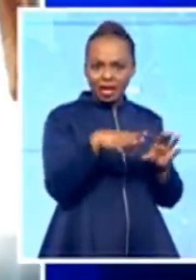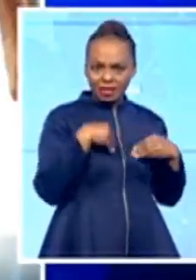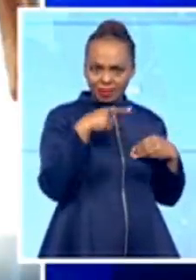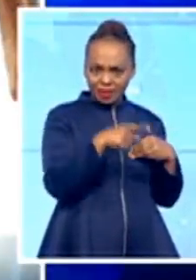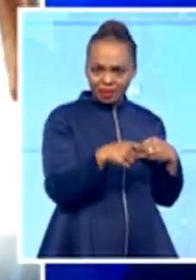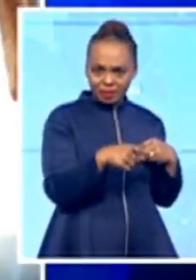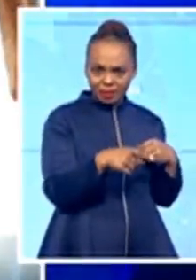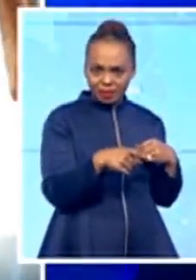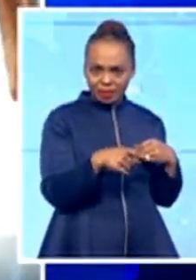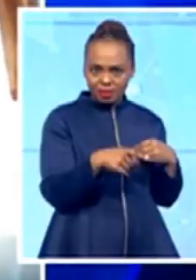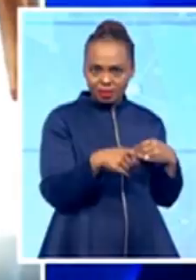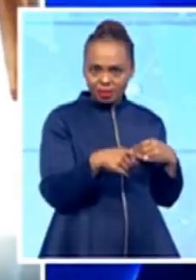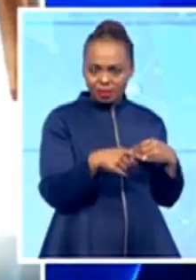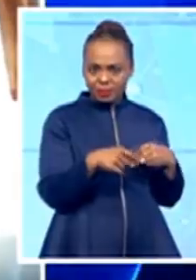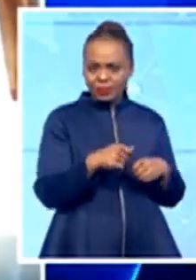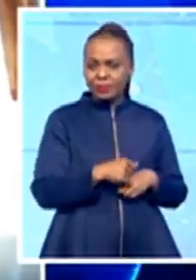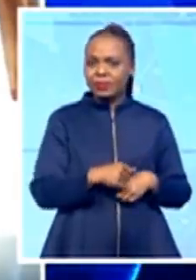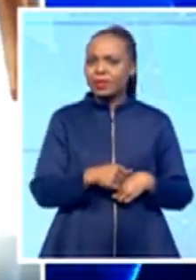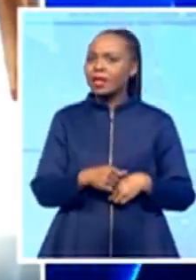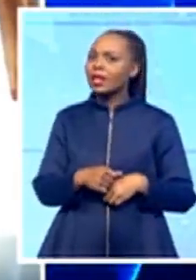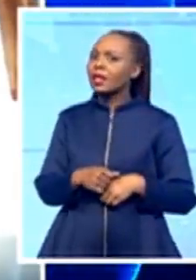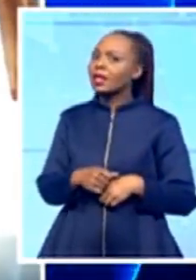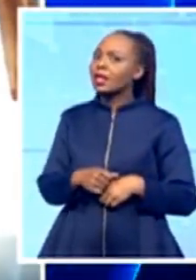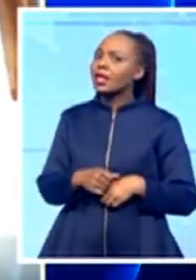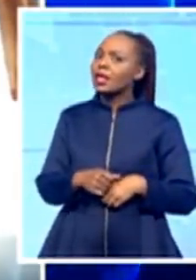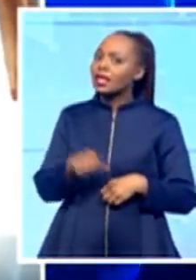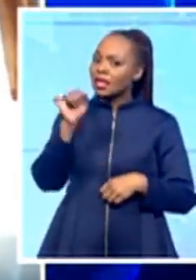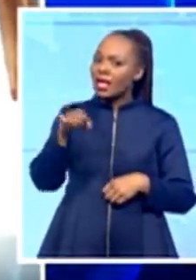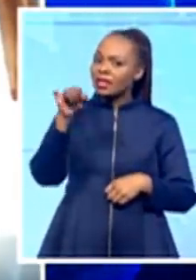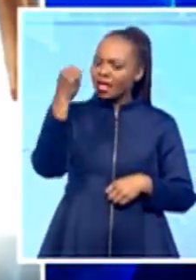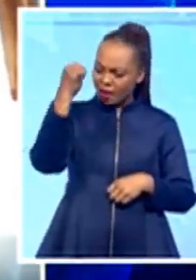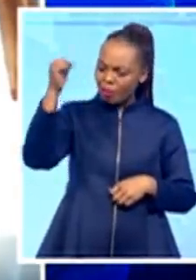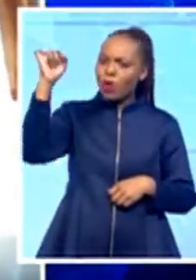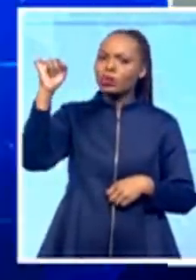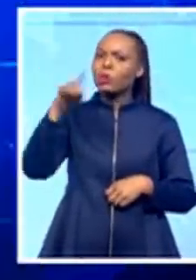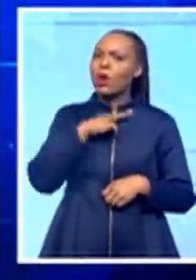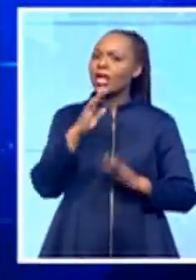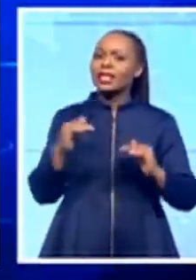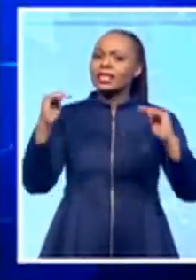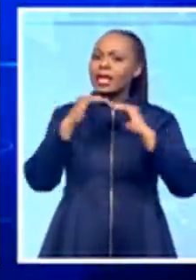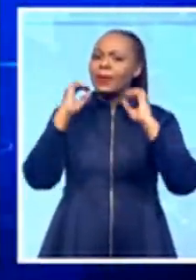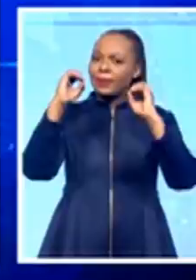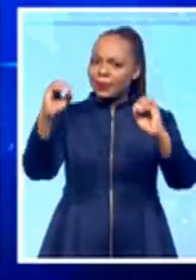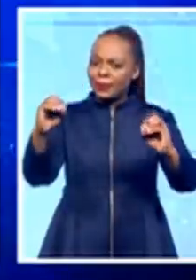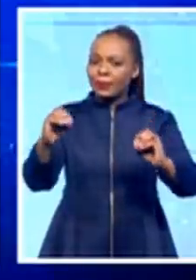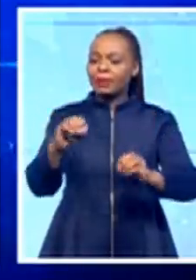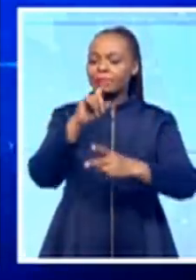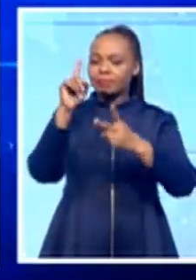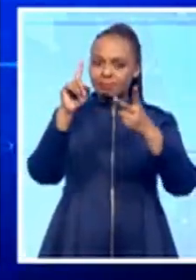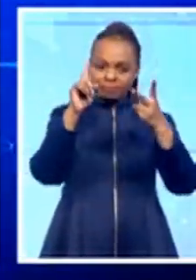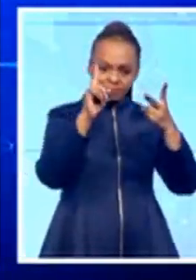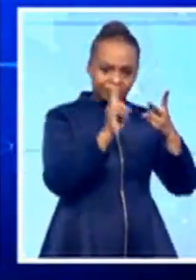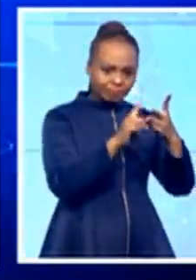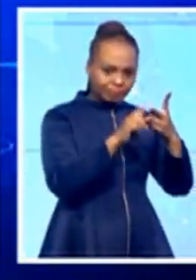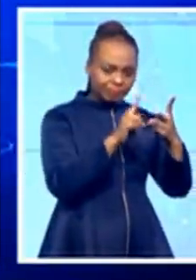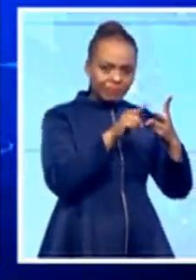Yes, indeed. They are opposed to the injustice that has been meted out. The second part of the question would be, is the foundation, from what I'm hearing